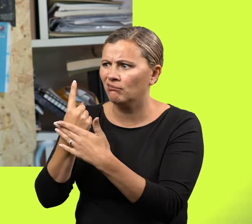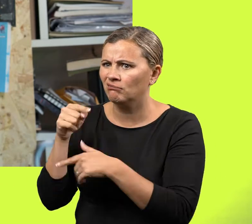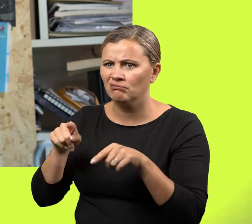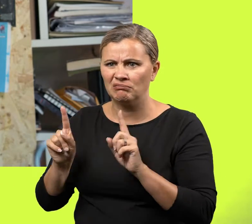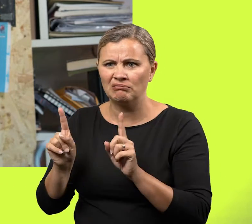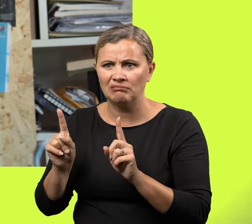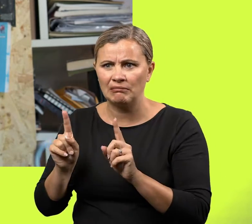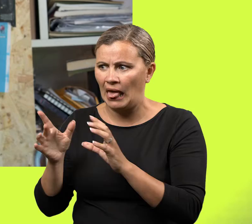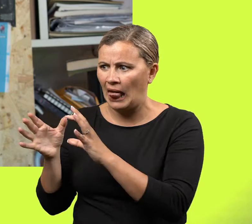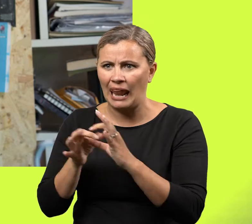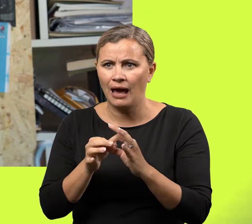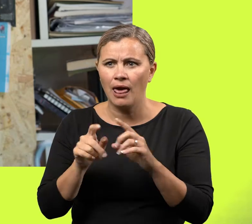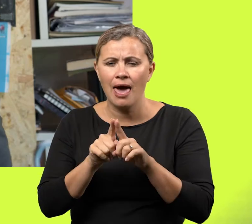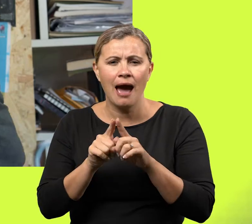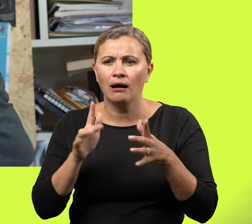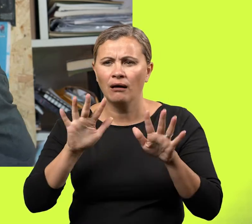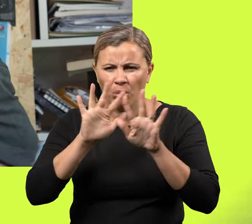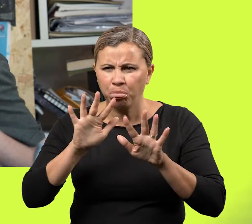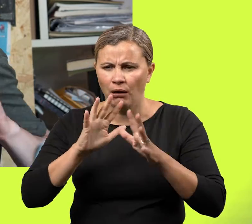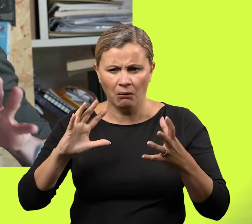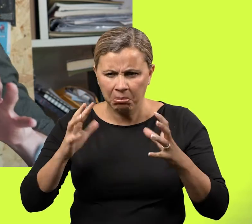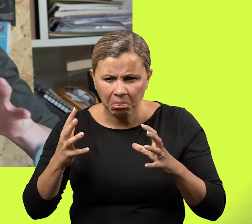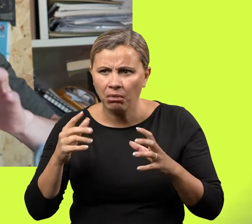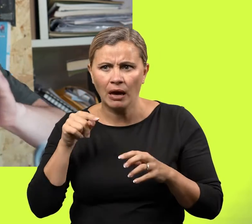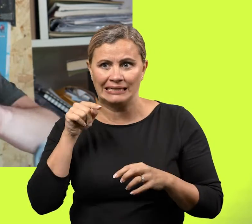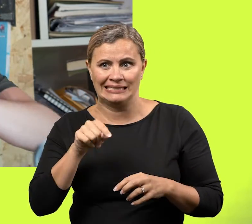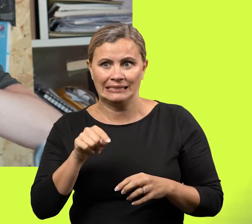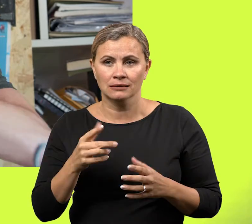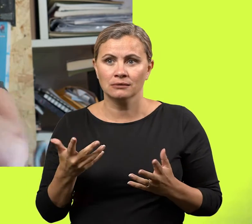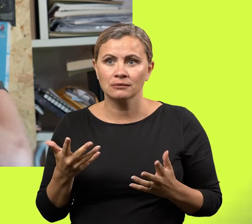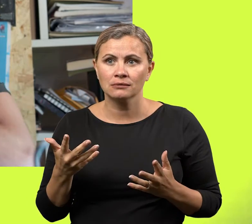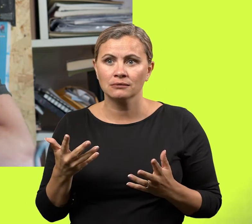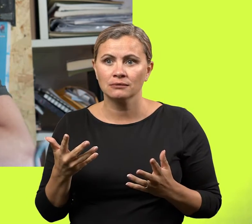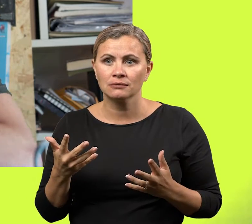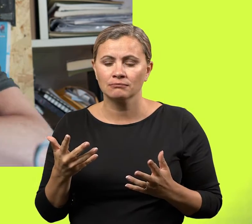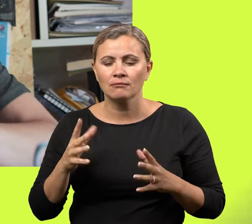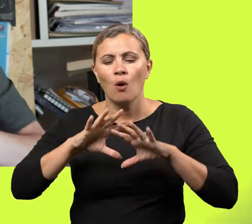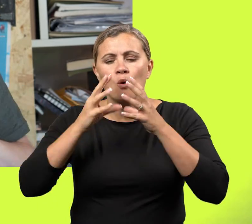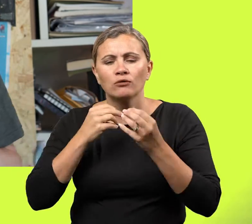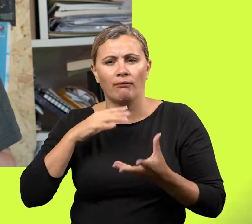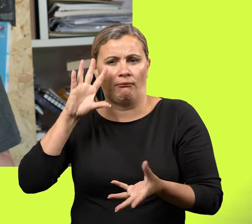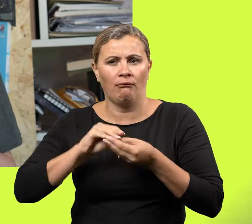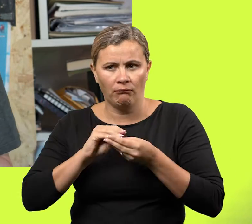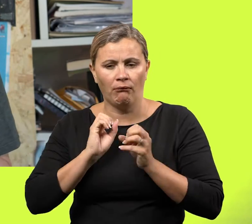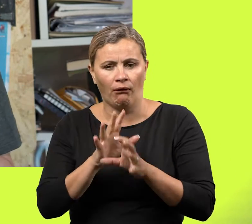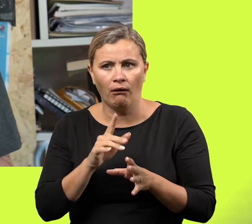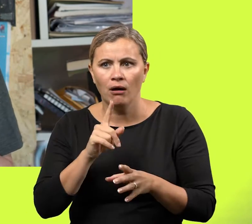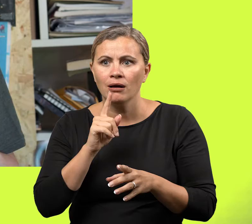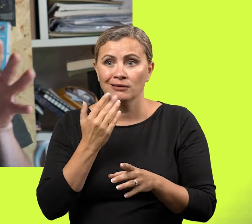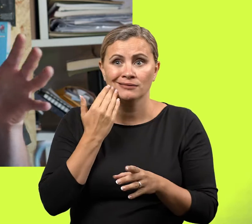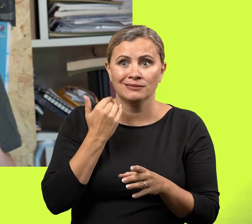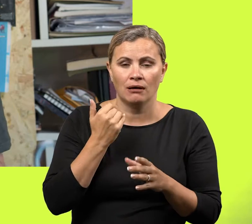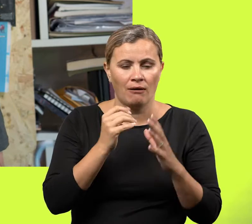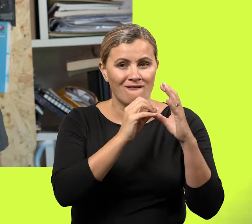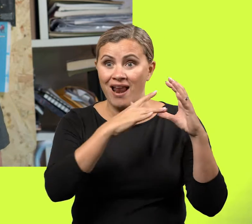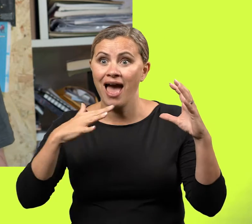anomaly, to things being a bit scrambled. In a nutshell, this latest flare